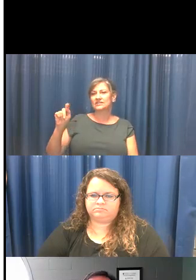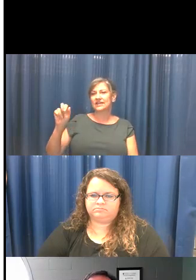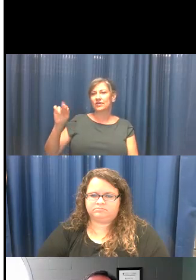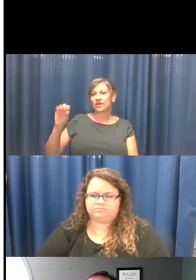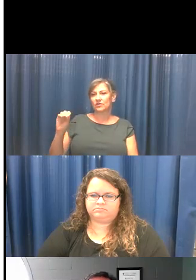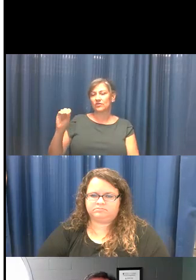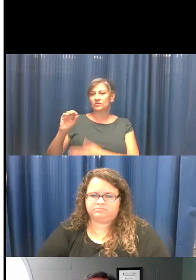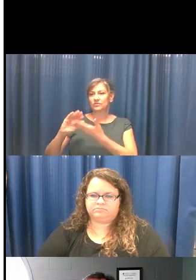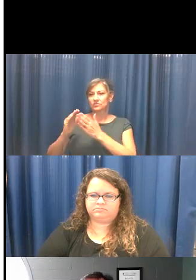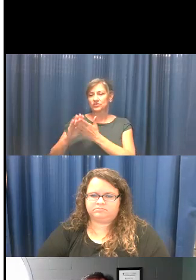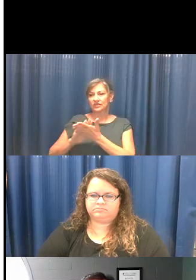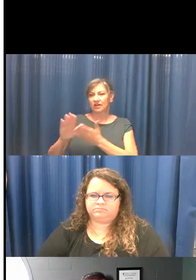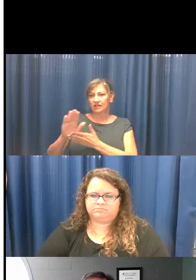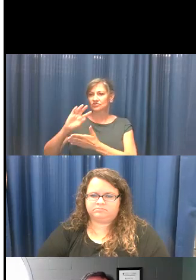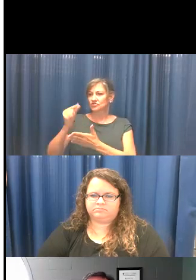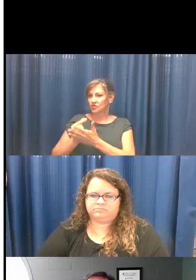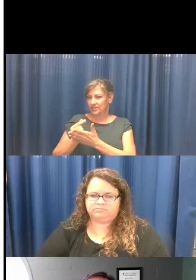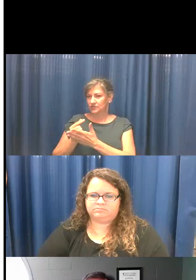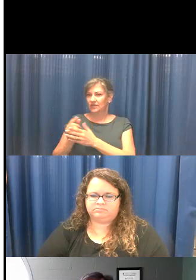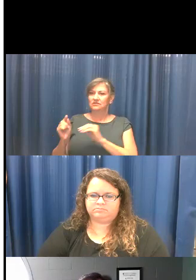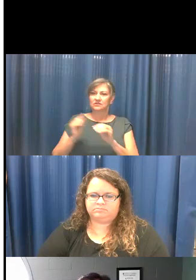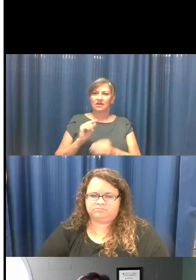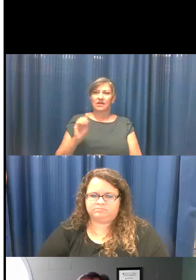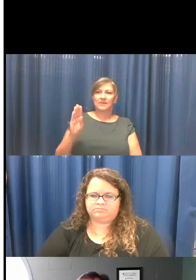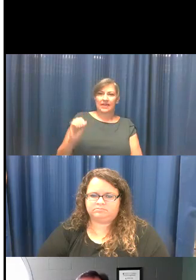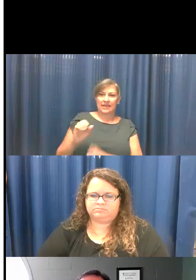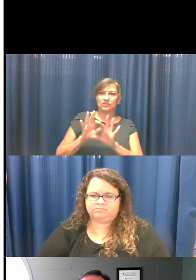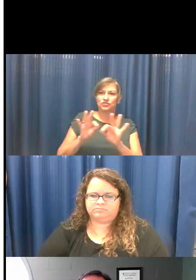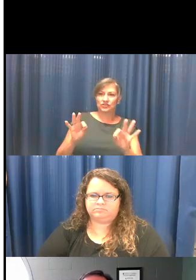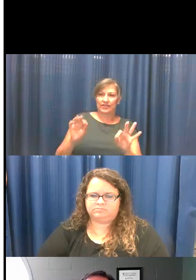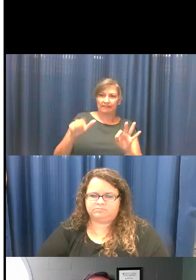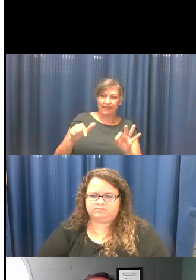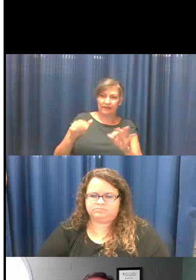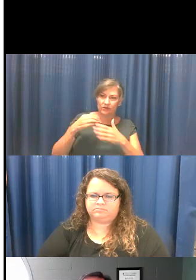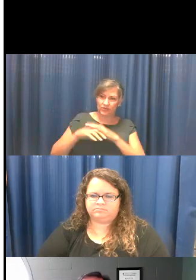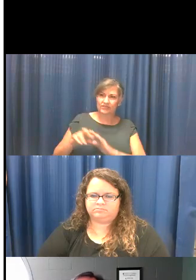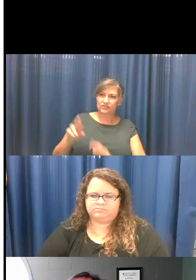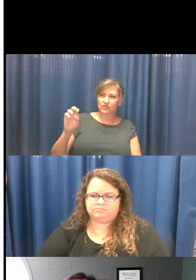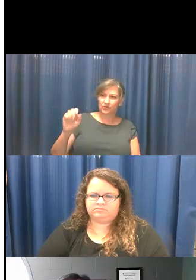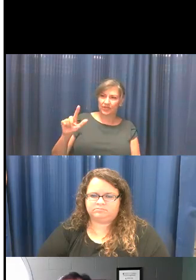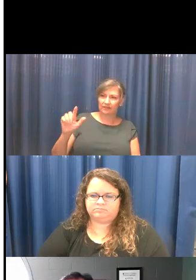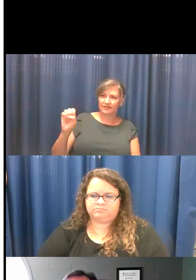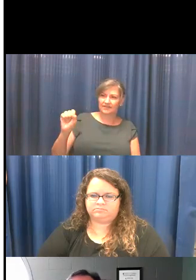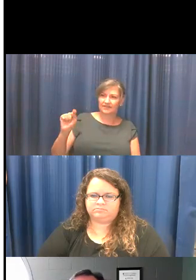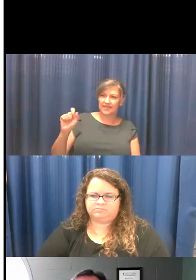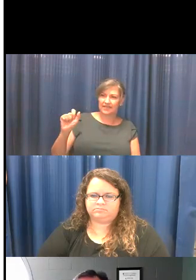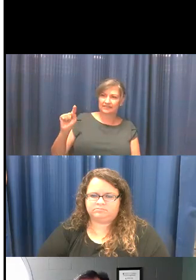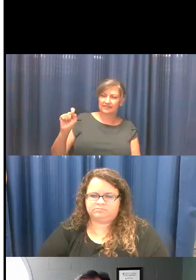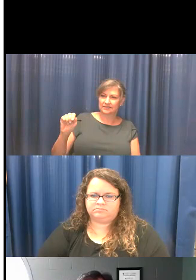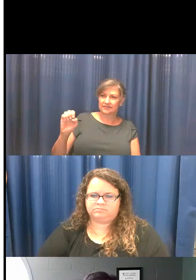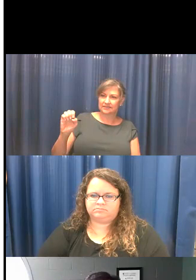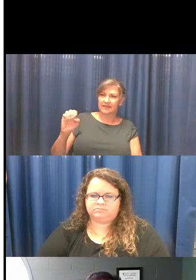finished Ontario, graduated from there, went on to get a bachelor's degree, went into the real estate business, and ended up becoming